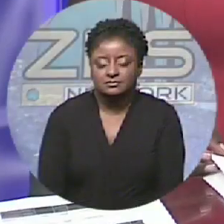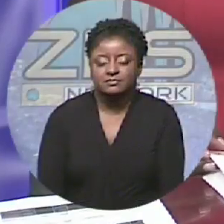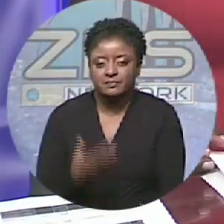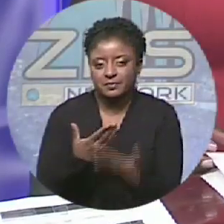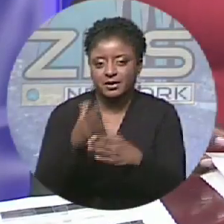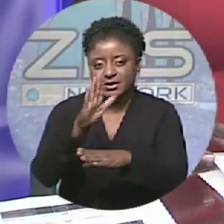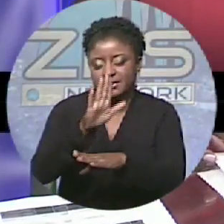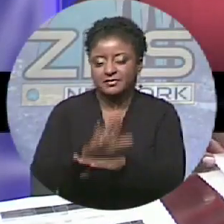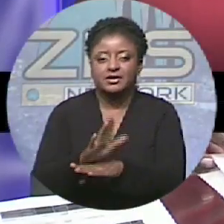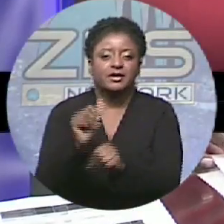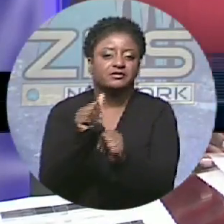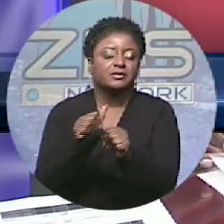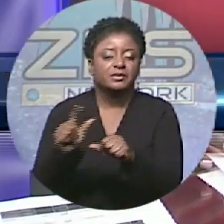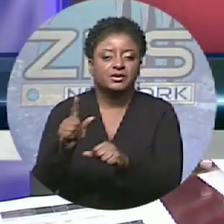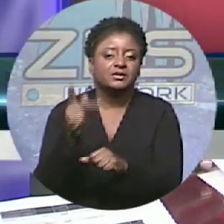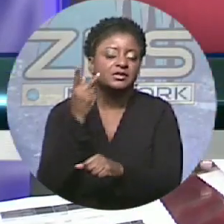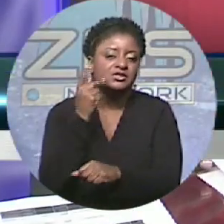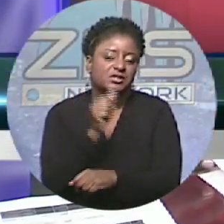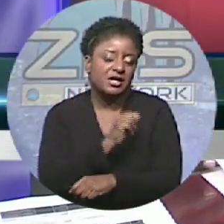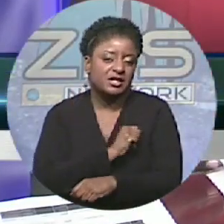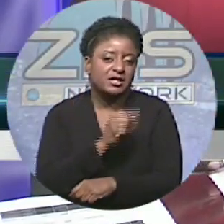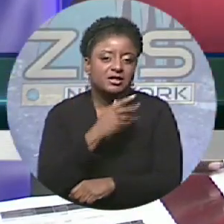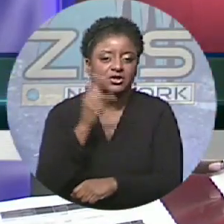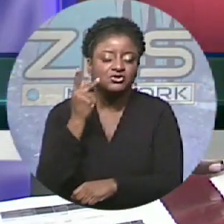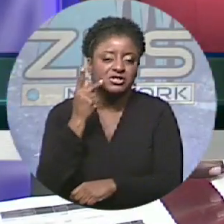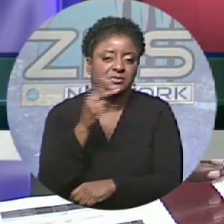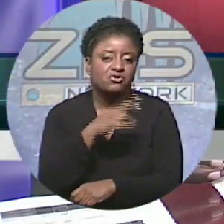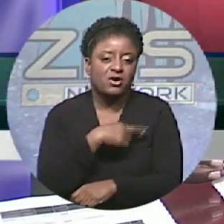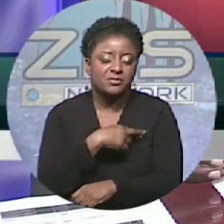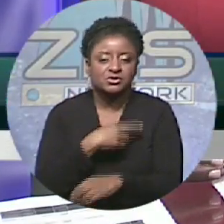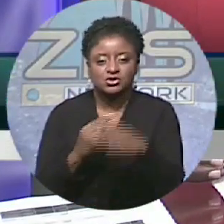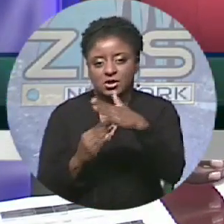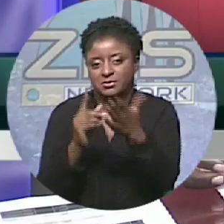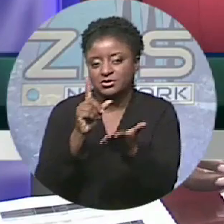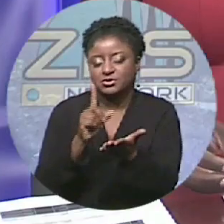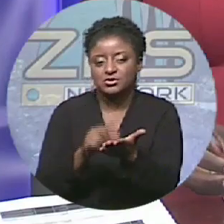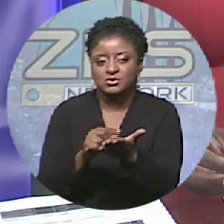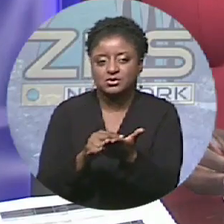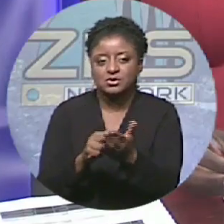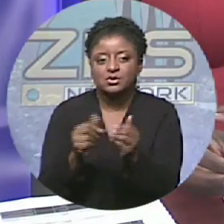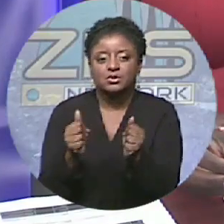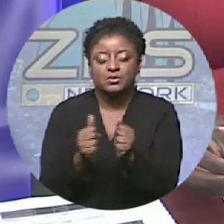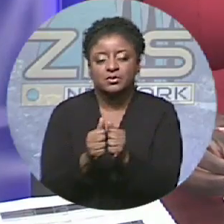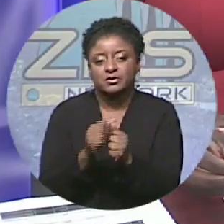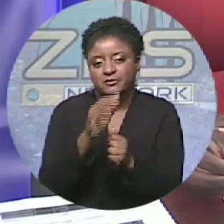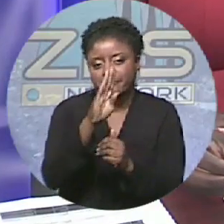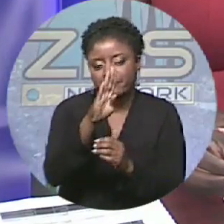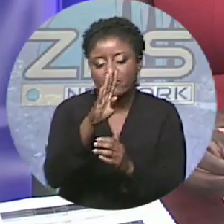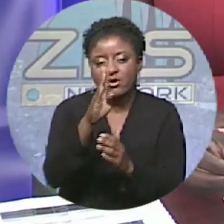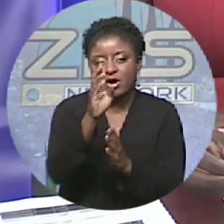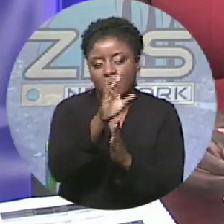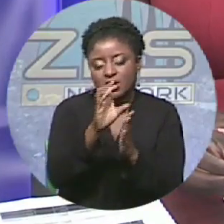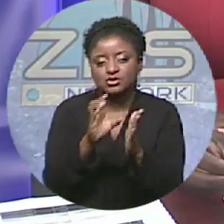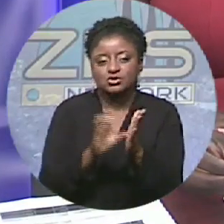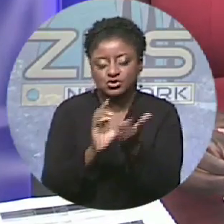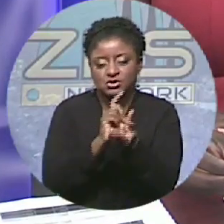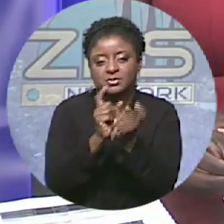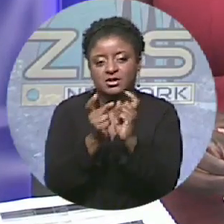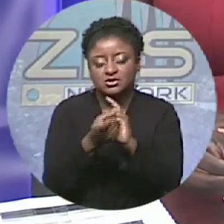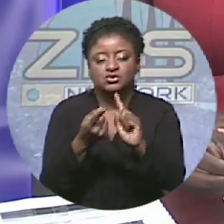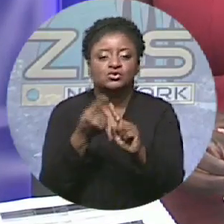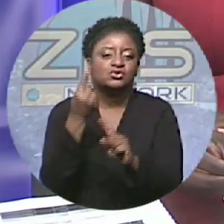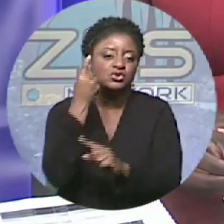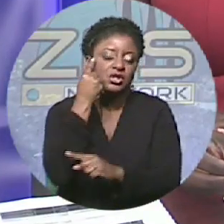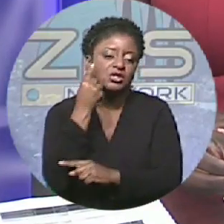Good evening, everyone. I'm Keishla Adderley. And I'm Charisma Robinson. Topping the news tonight, with the 4 constitutional amendments to the gender